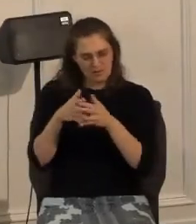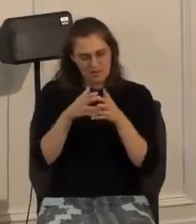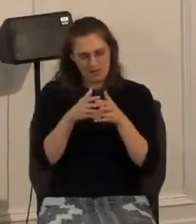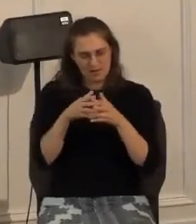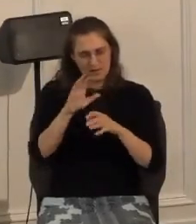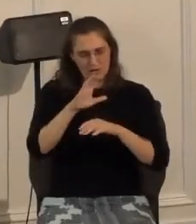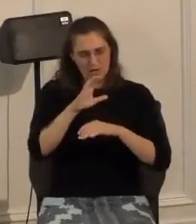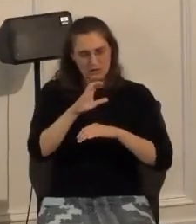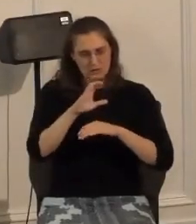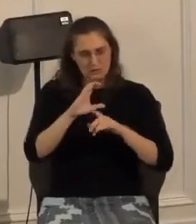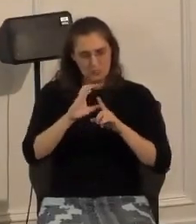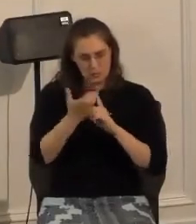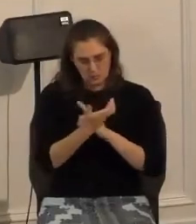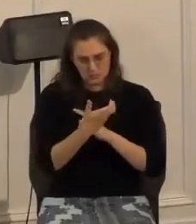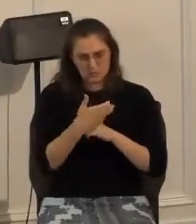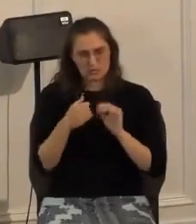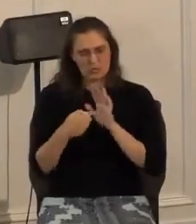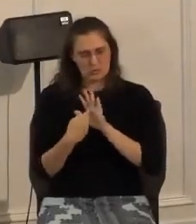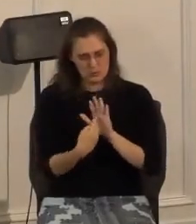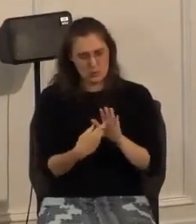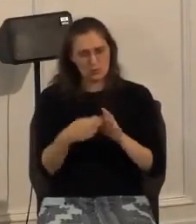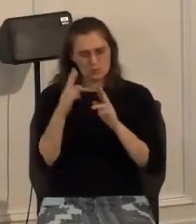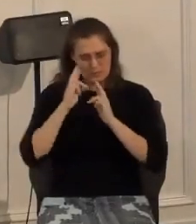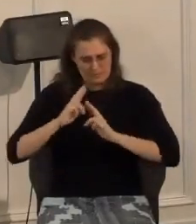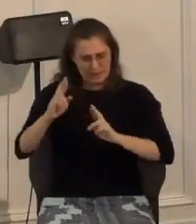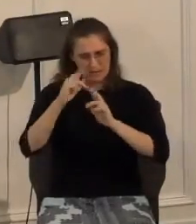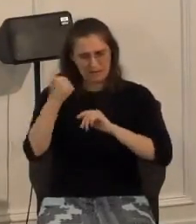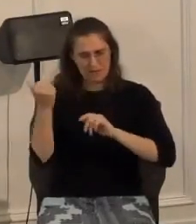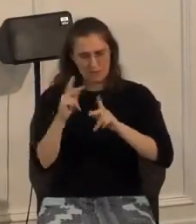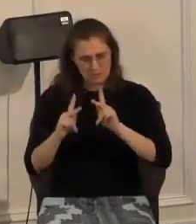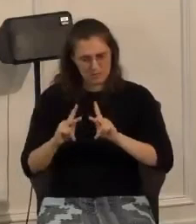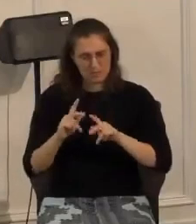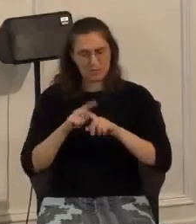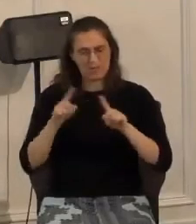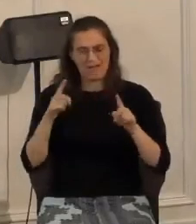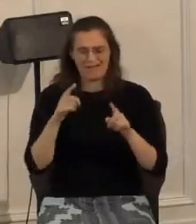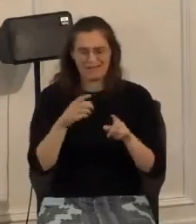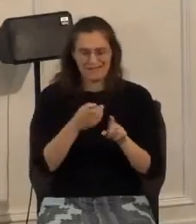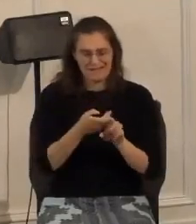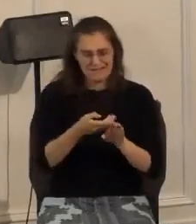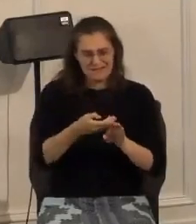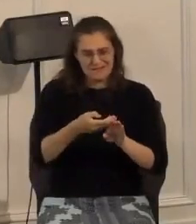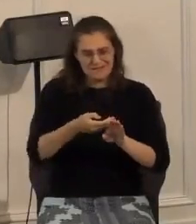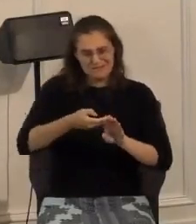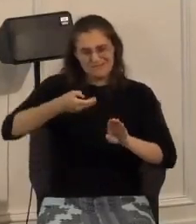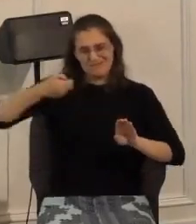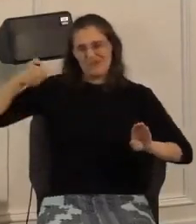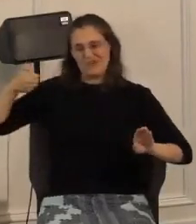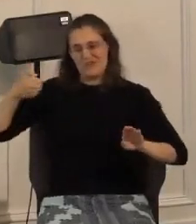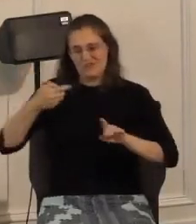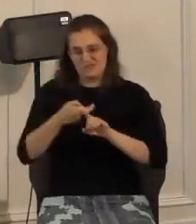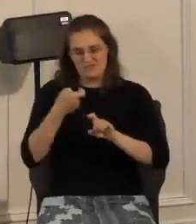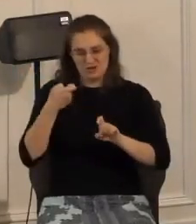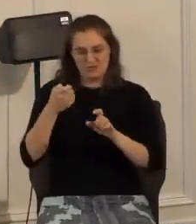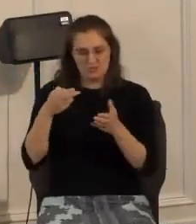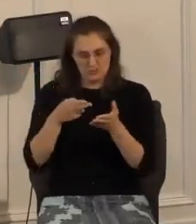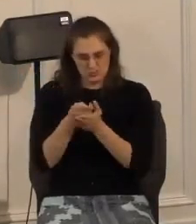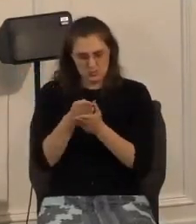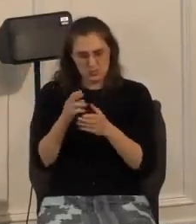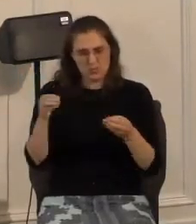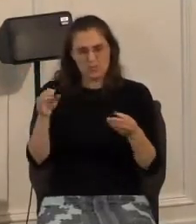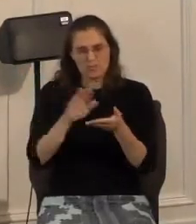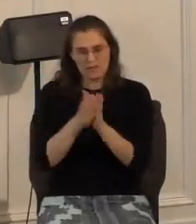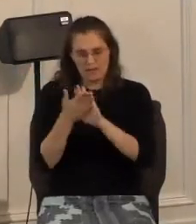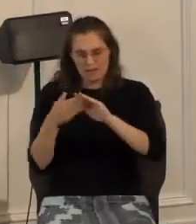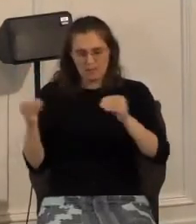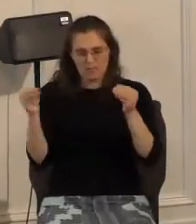manners, because it would show respect to others. But the further we move away from truth and we just become more and more selfish, the less and less